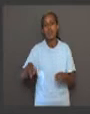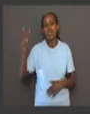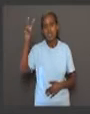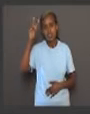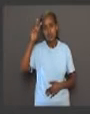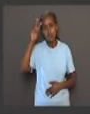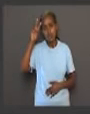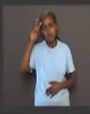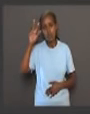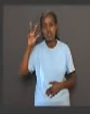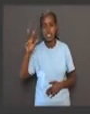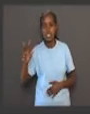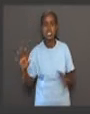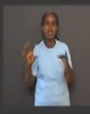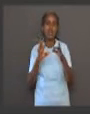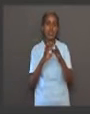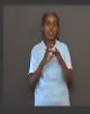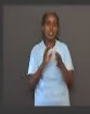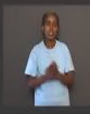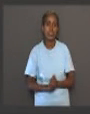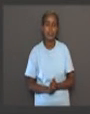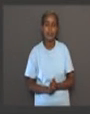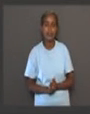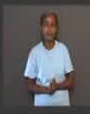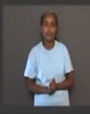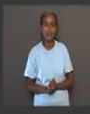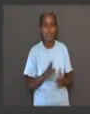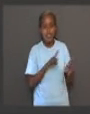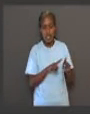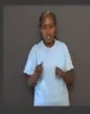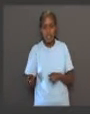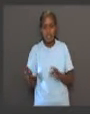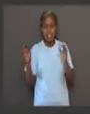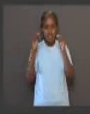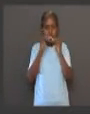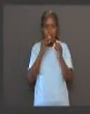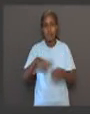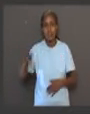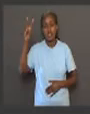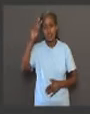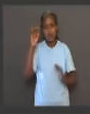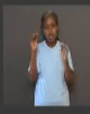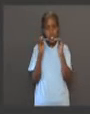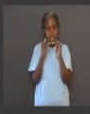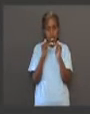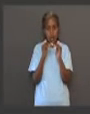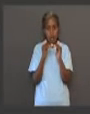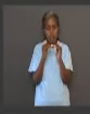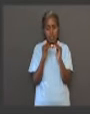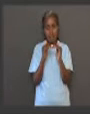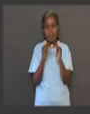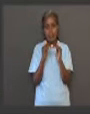squares of the three coordinates. As the sum of the squares equal